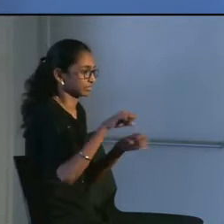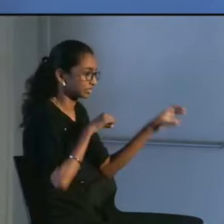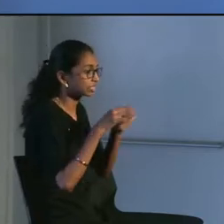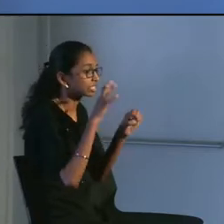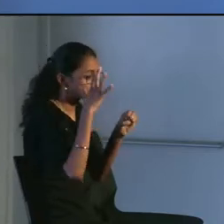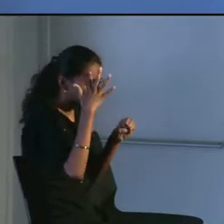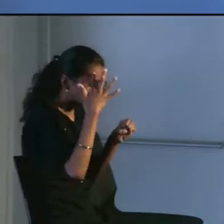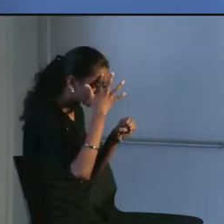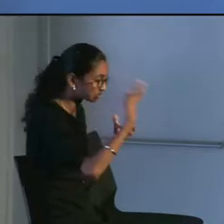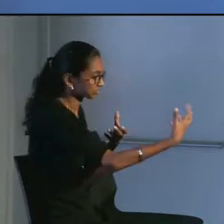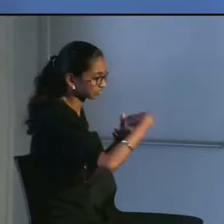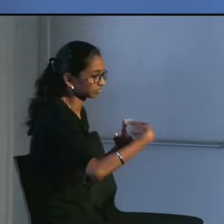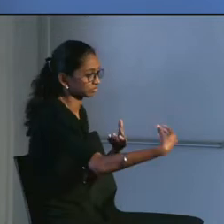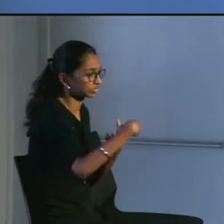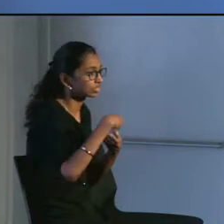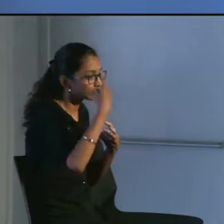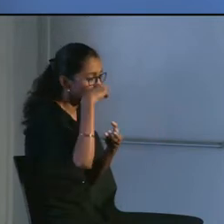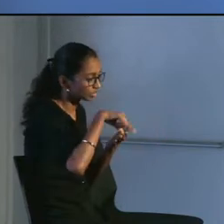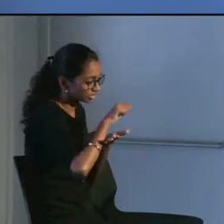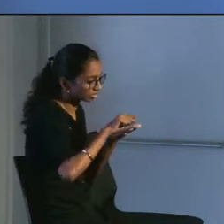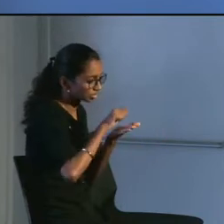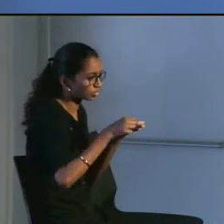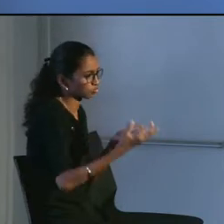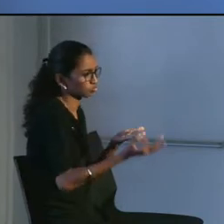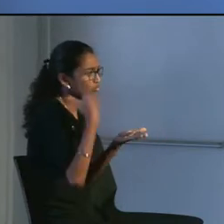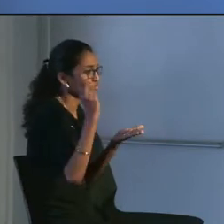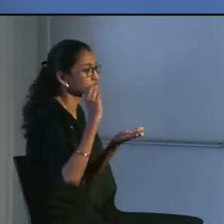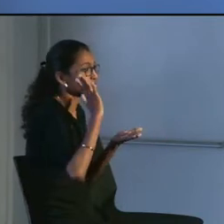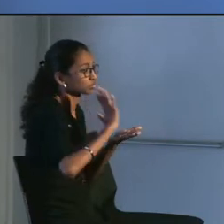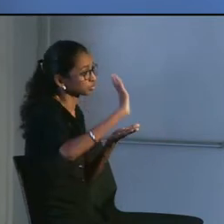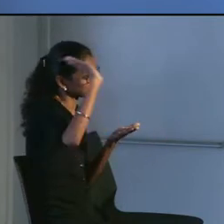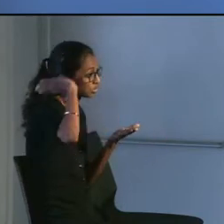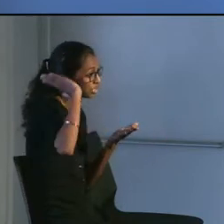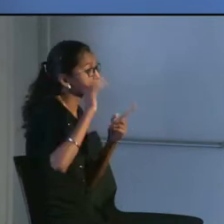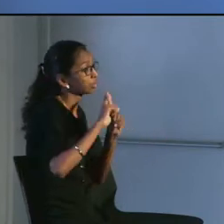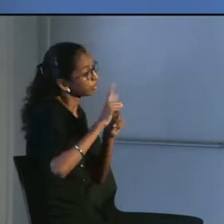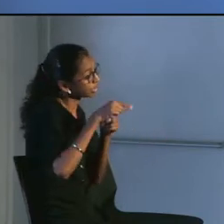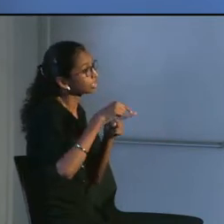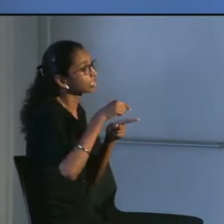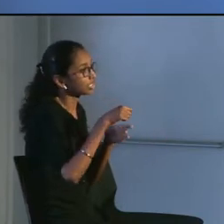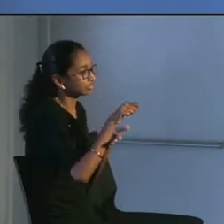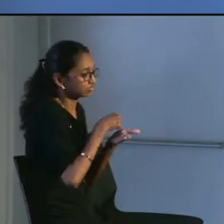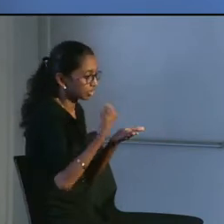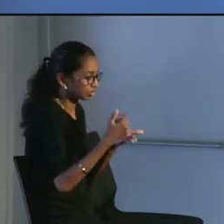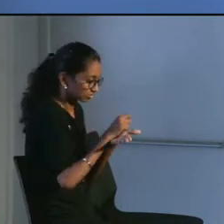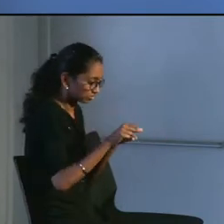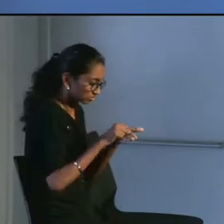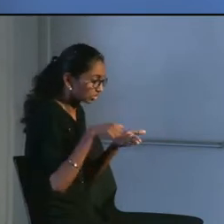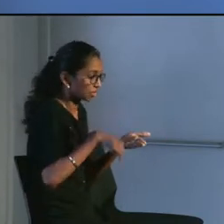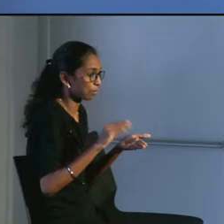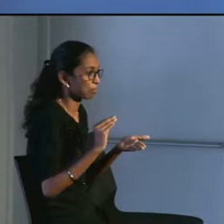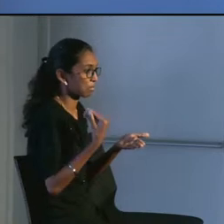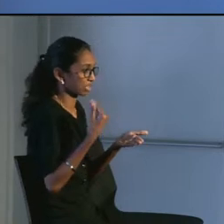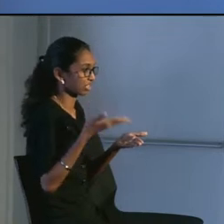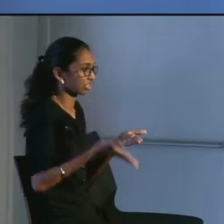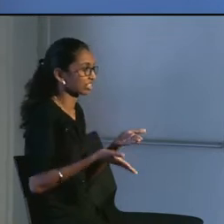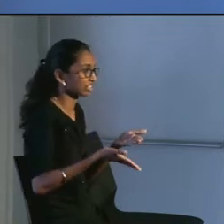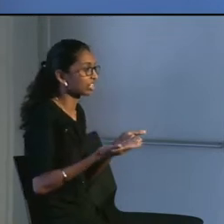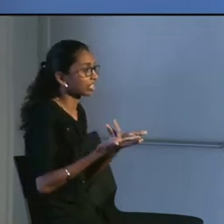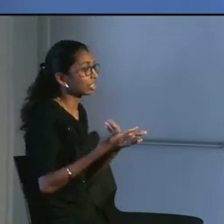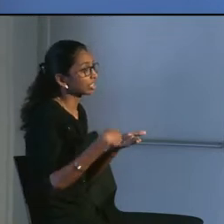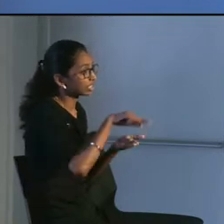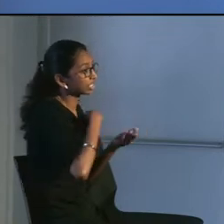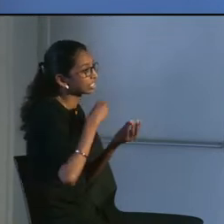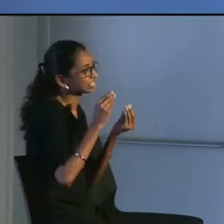which might not have been articulated so well in the 80s. They're articulated much better now, but somewhere we might